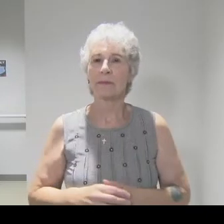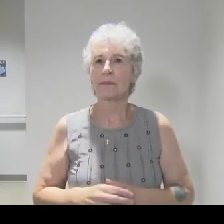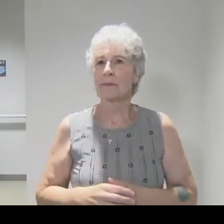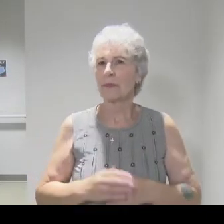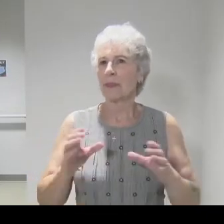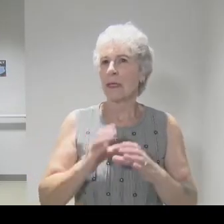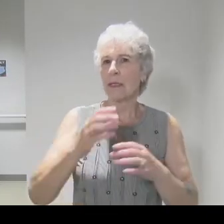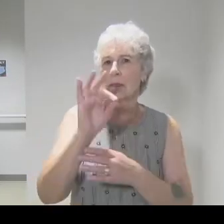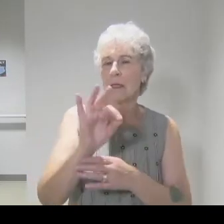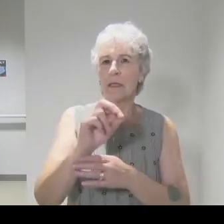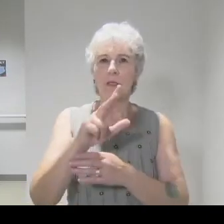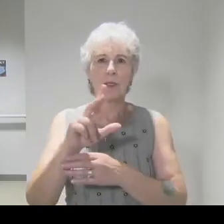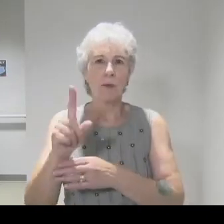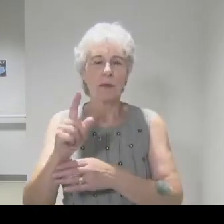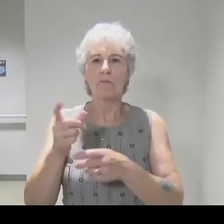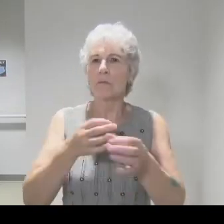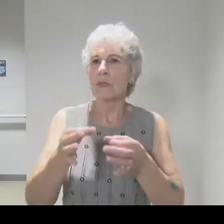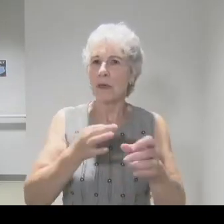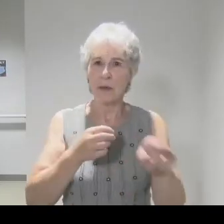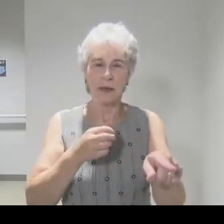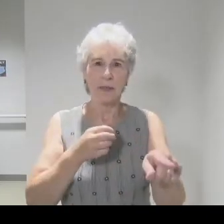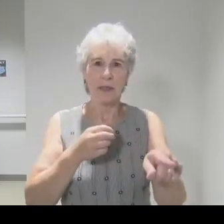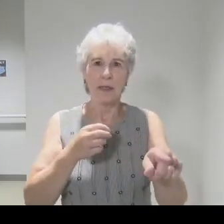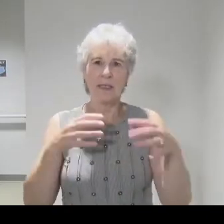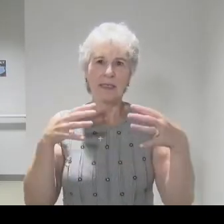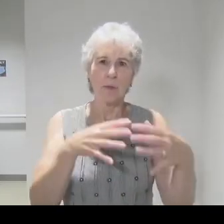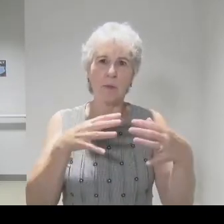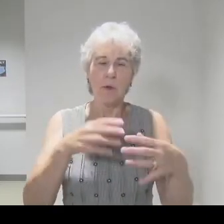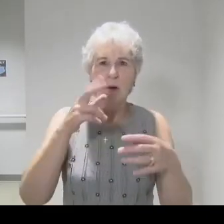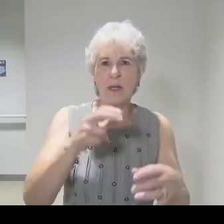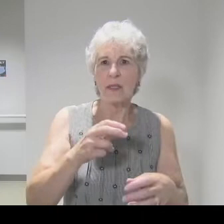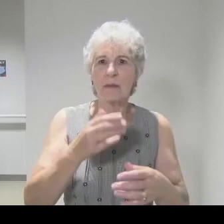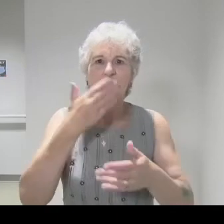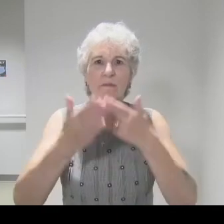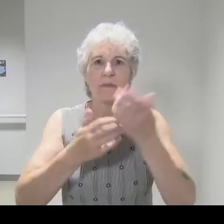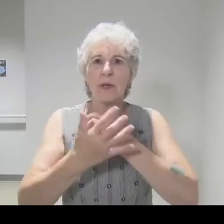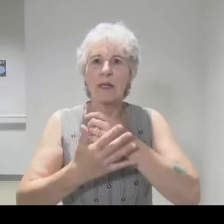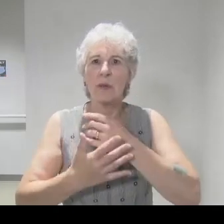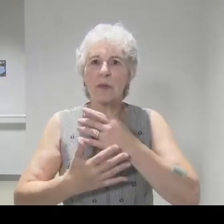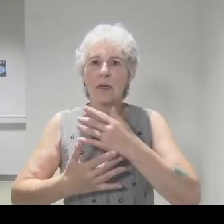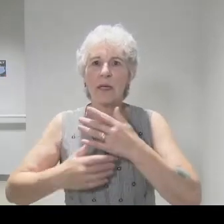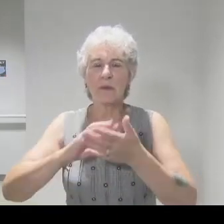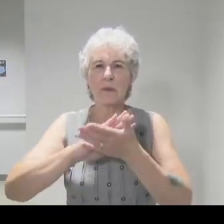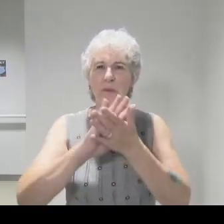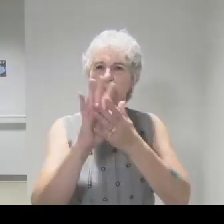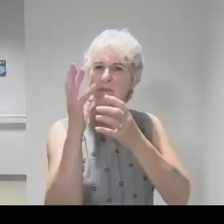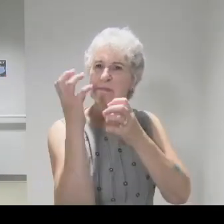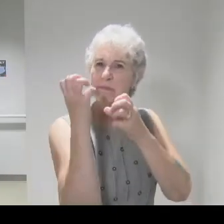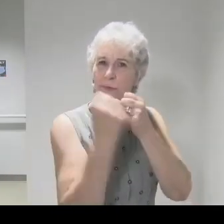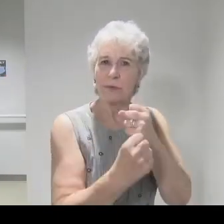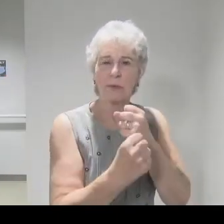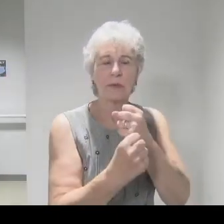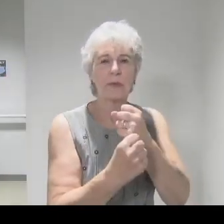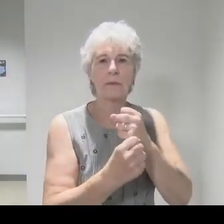Acts 9:31 describes him as a war horse who, smelling blood, just trampled all the more. It made him